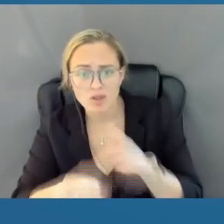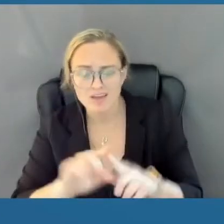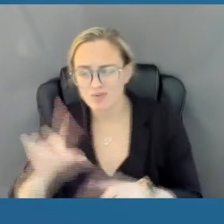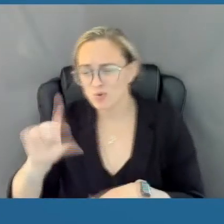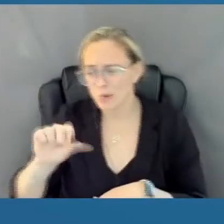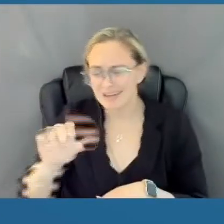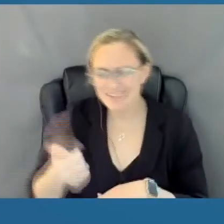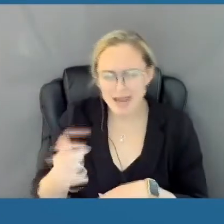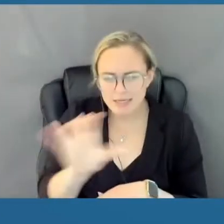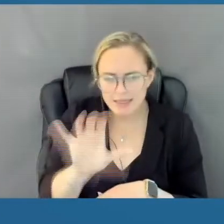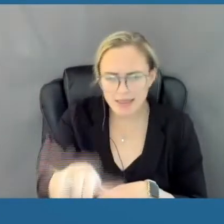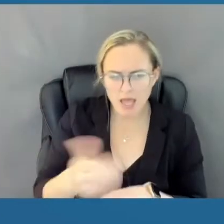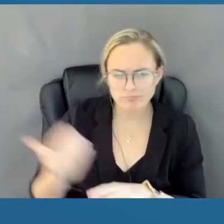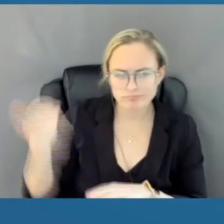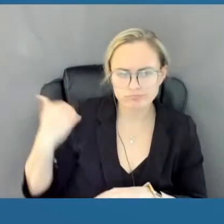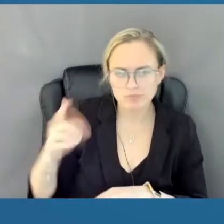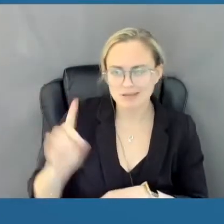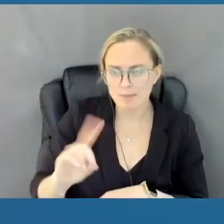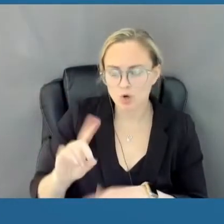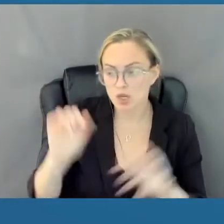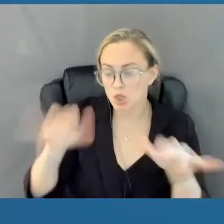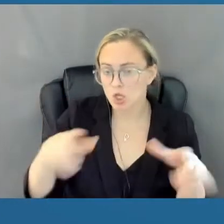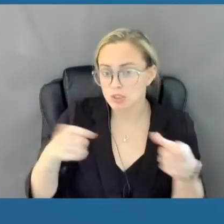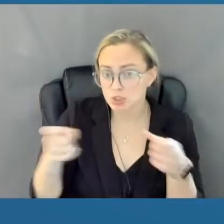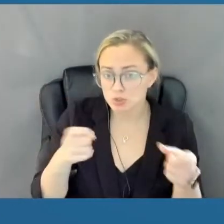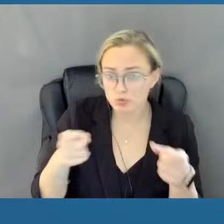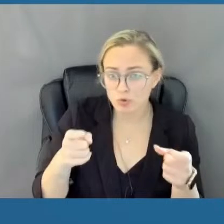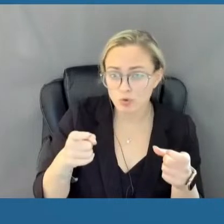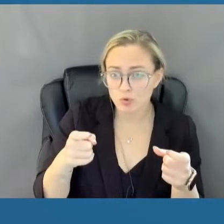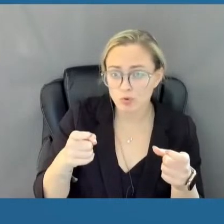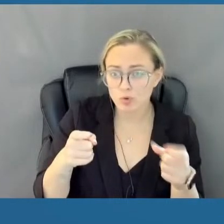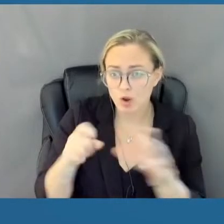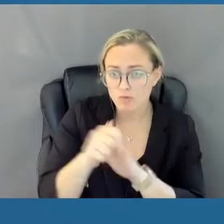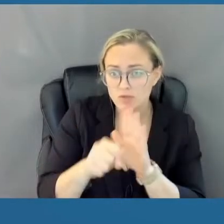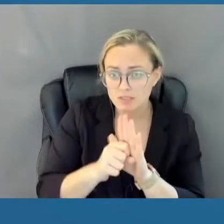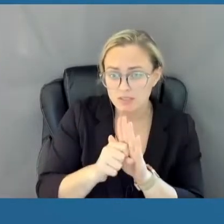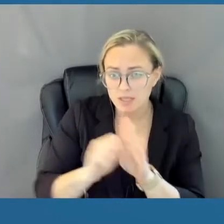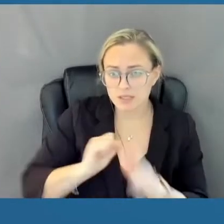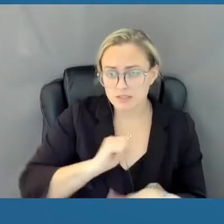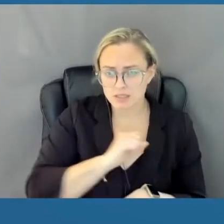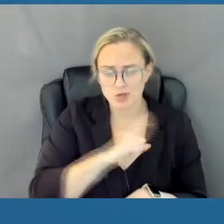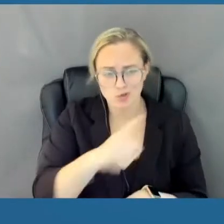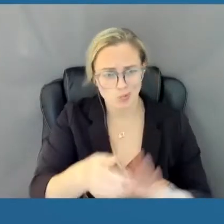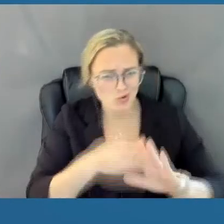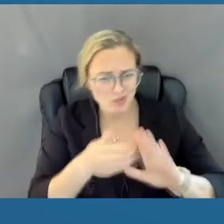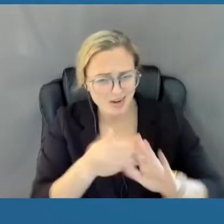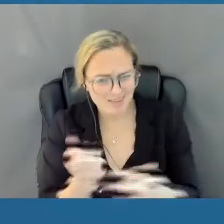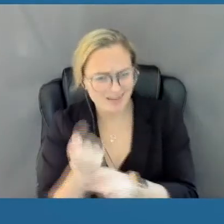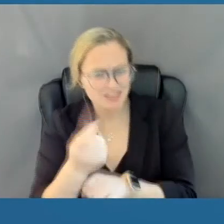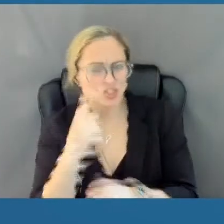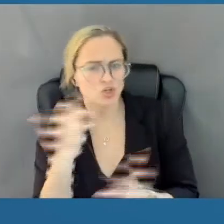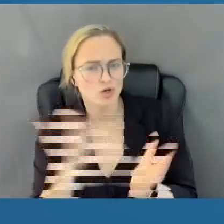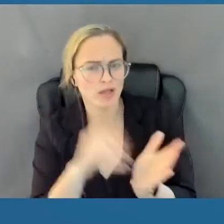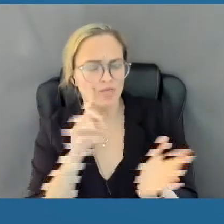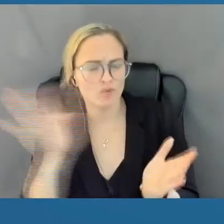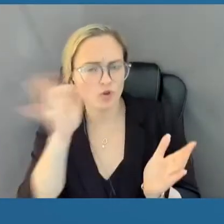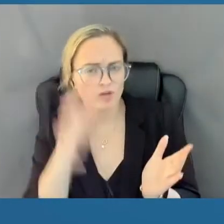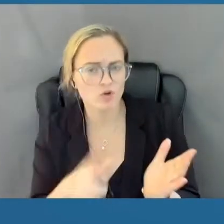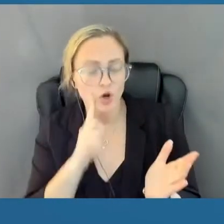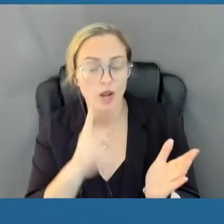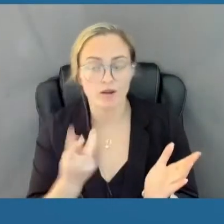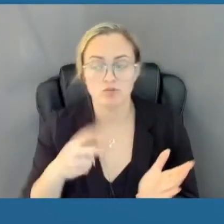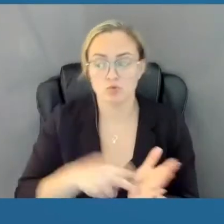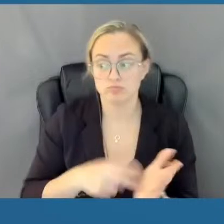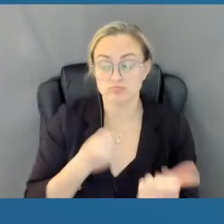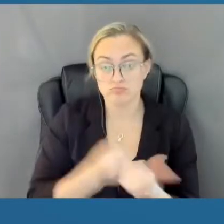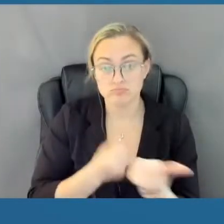something like this, Democrats lost control of the state Senate. You're running for re-election next year. You're going to have to stand before voters and justify that